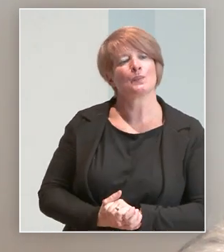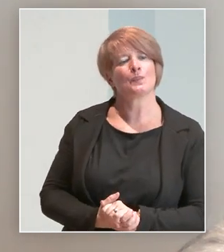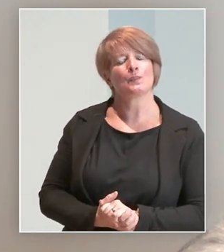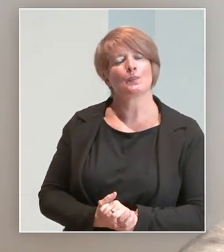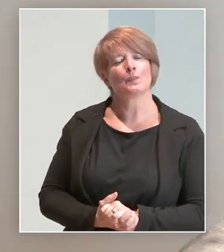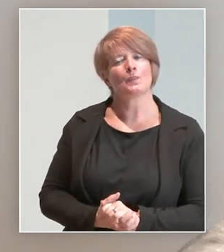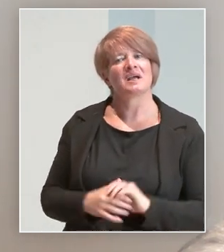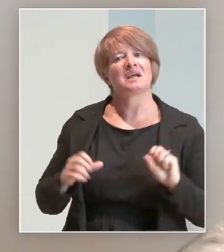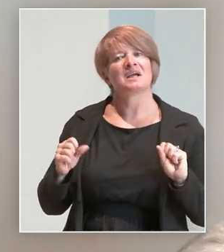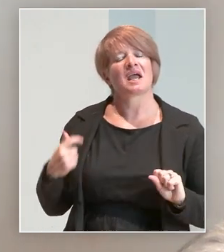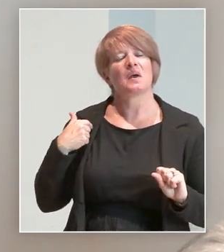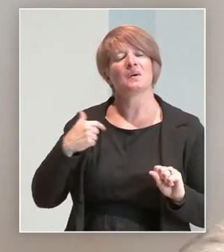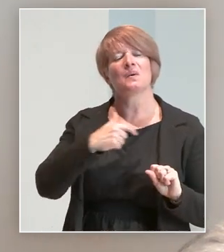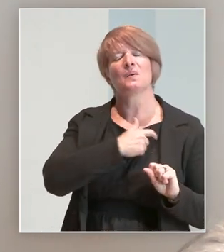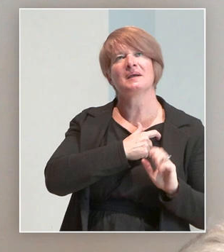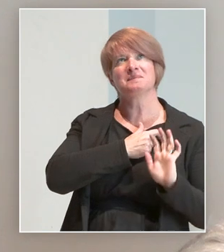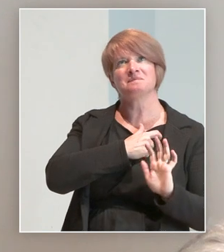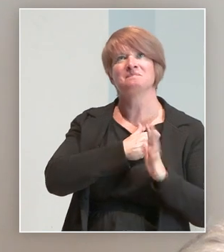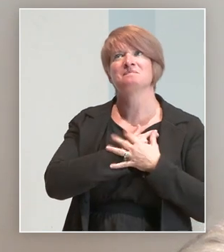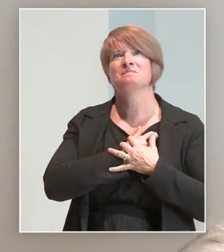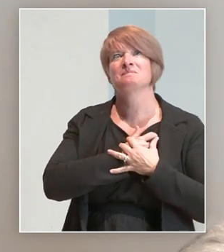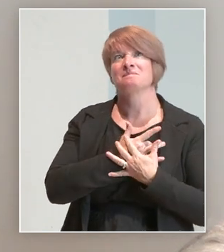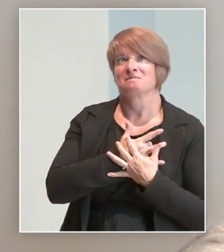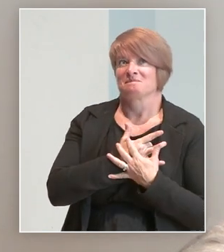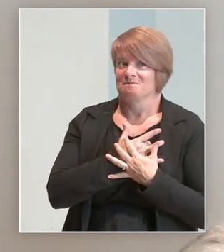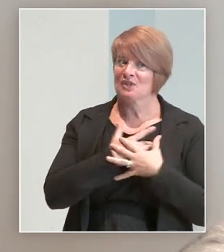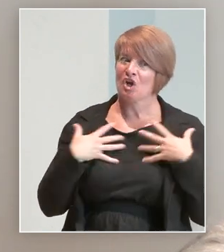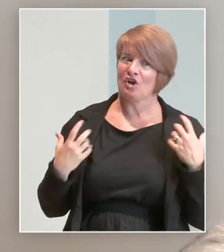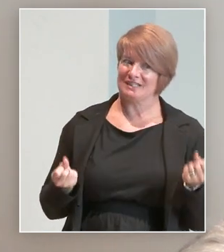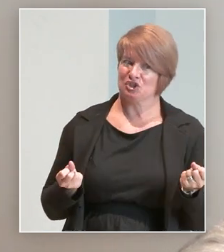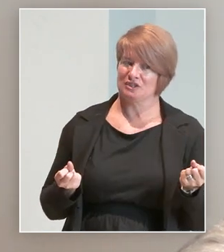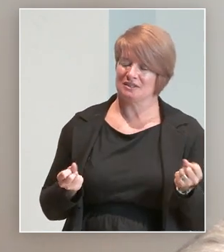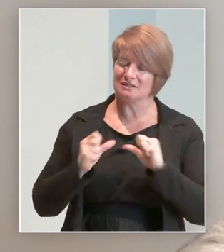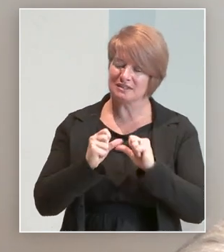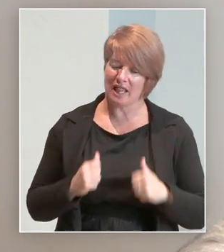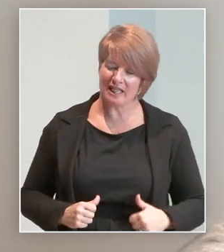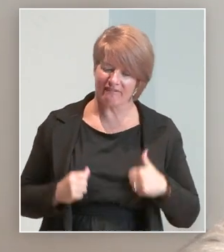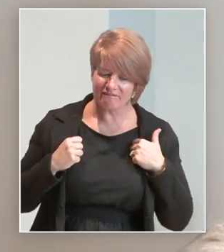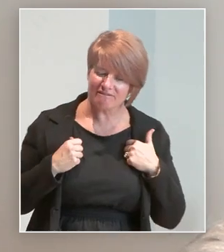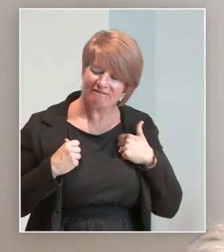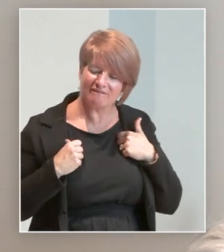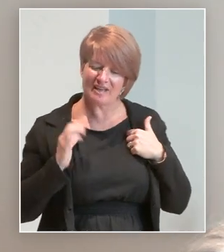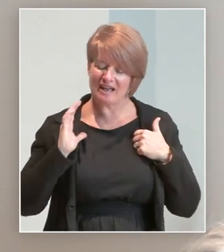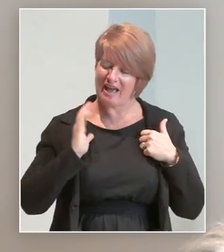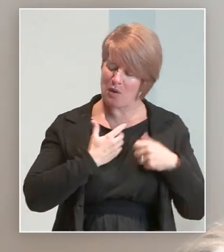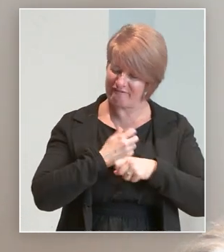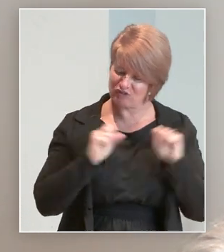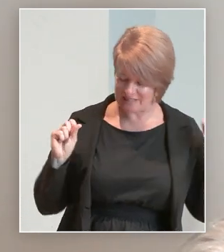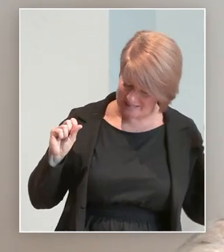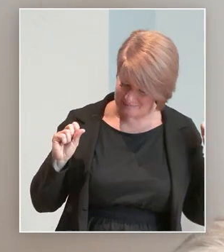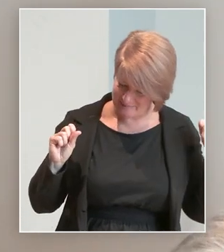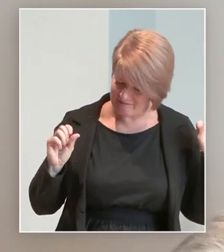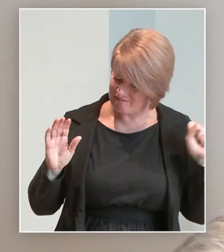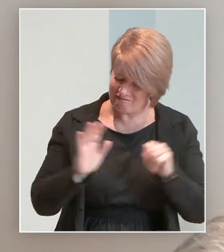have the heart tapping into the Latin root of the word courage to continue to live and claim ourselves, our freedom, and full